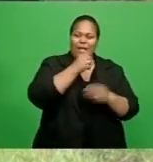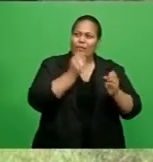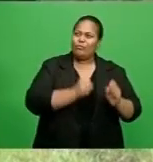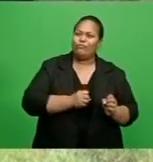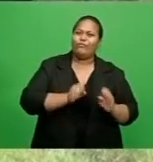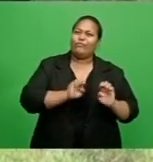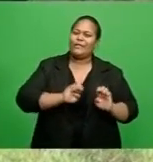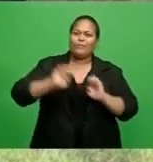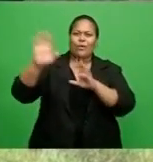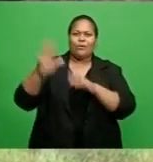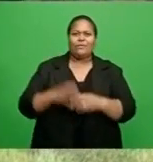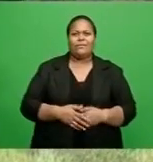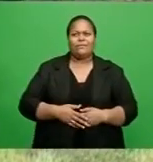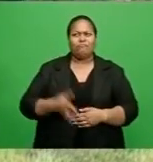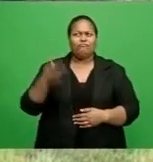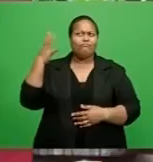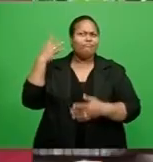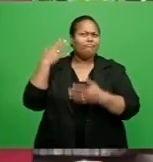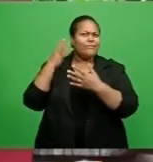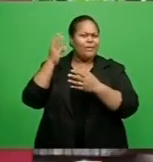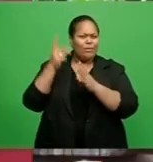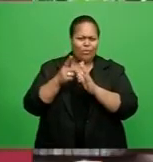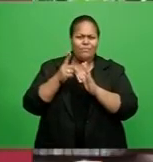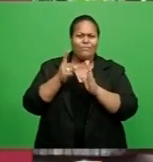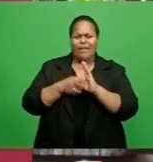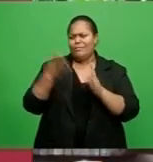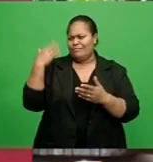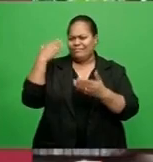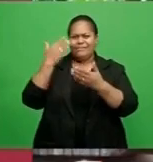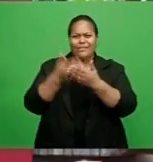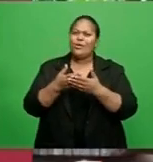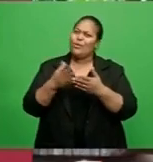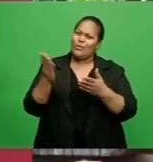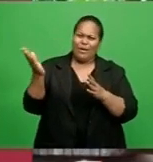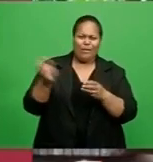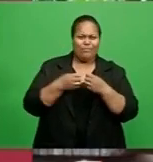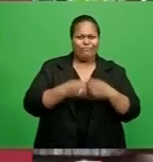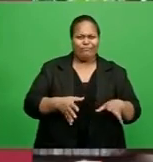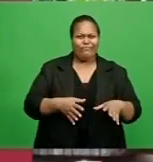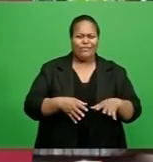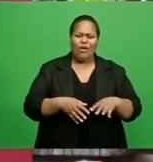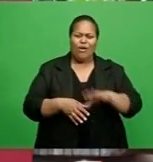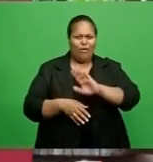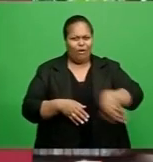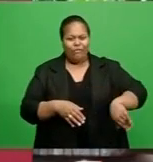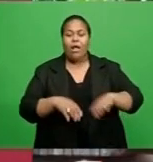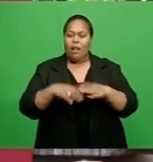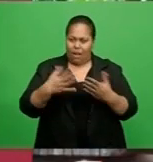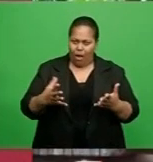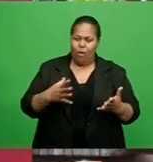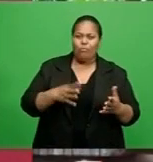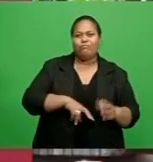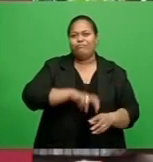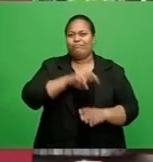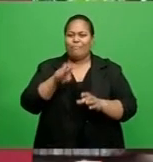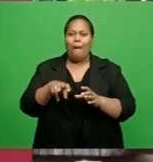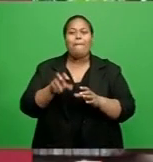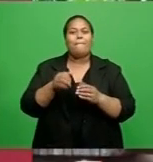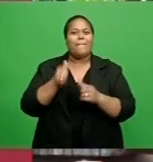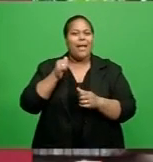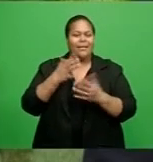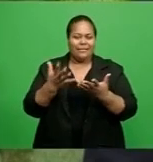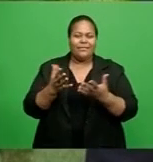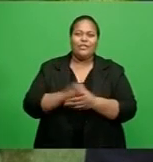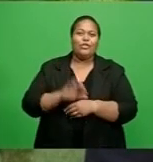We lost that market for quite some time, but now we have managed to secure the confirmed orders for next 5 months from the niche market in